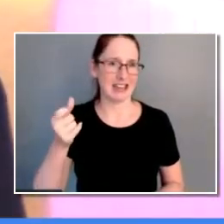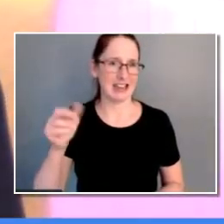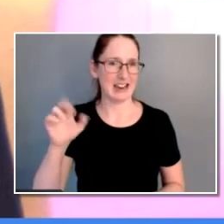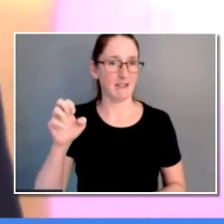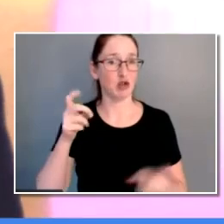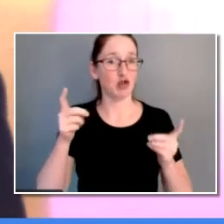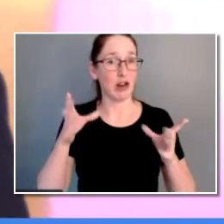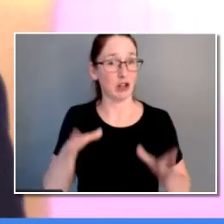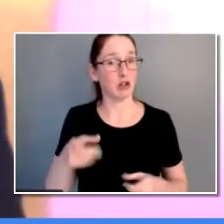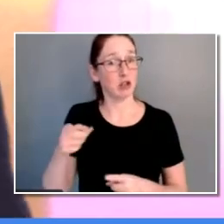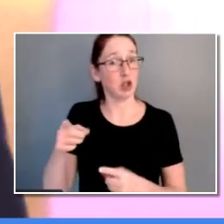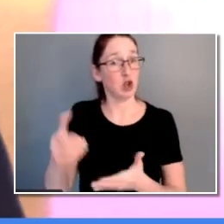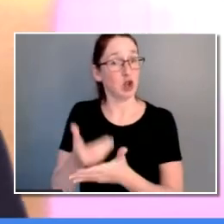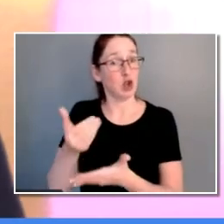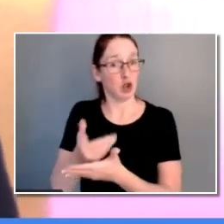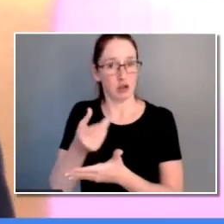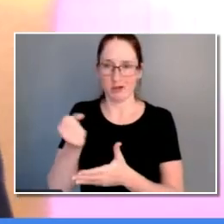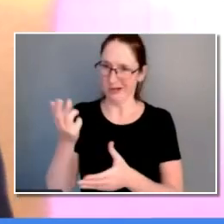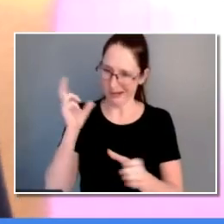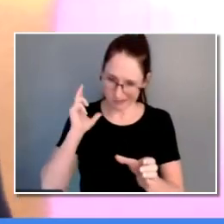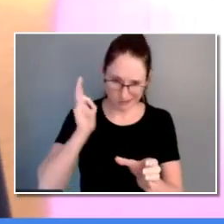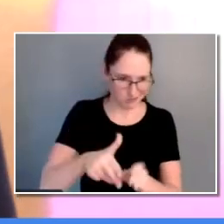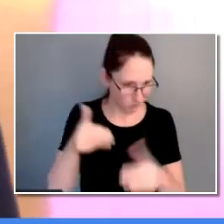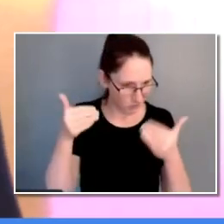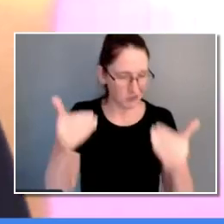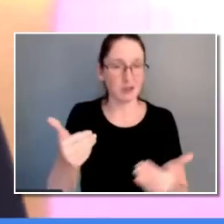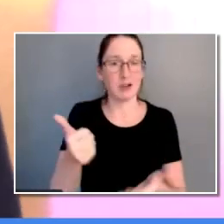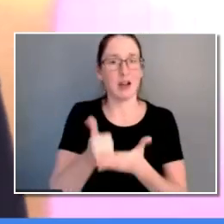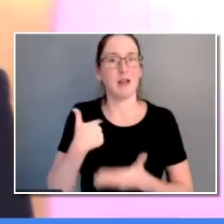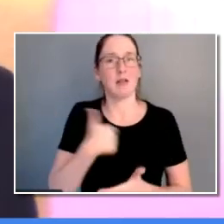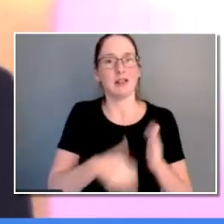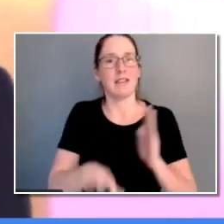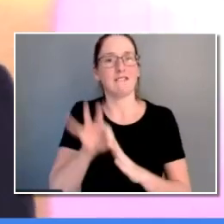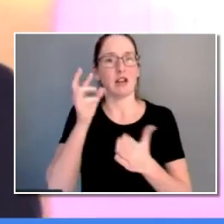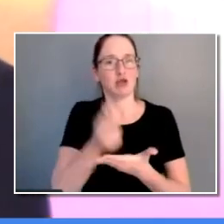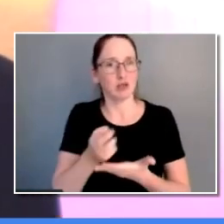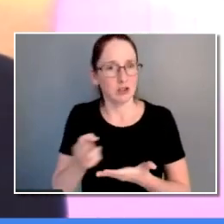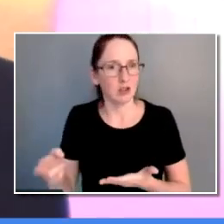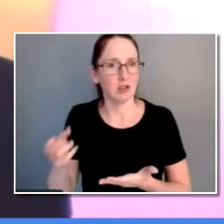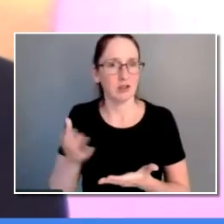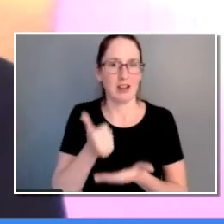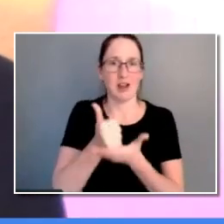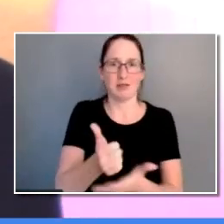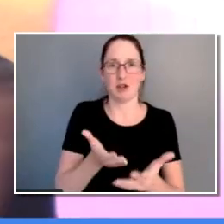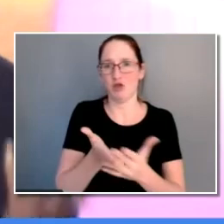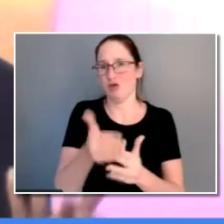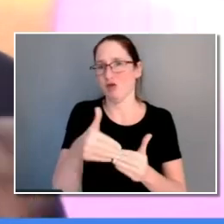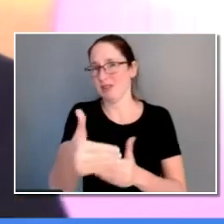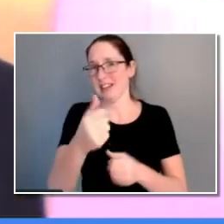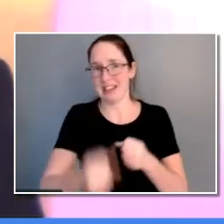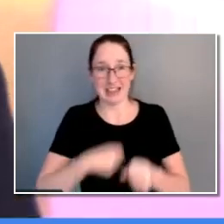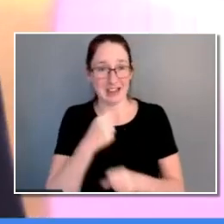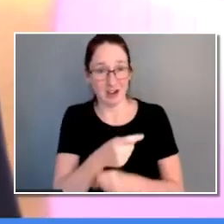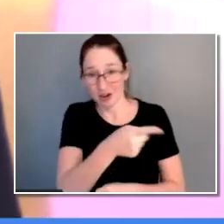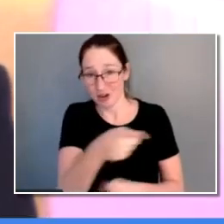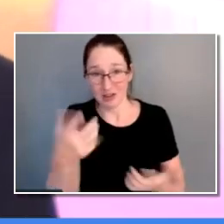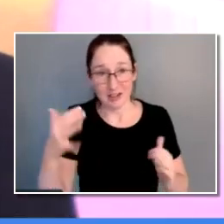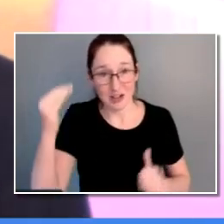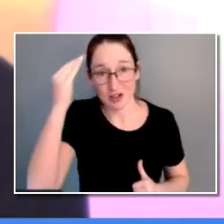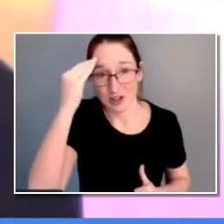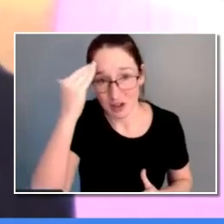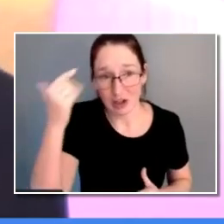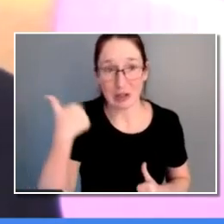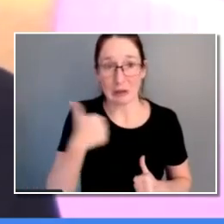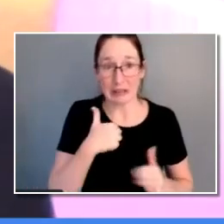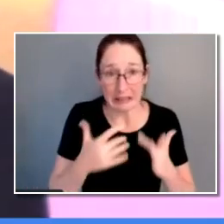she's new, she jumped right in to help us find resources to take us through the rest of this year. Because as you all know, we are in a crunch,